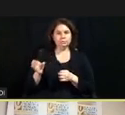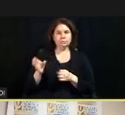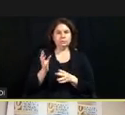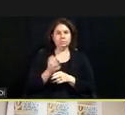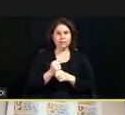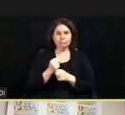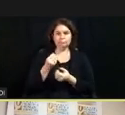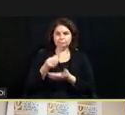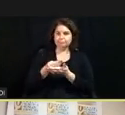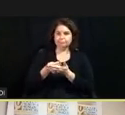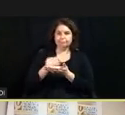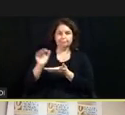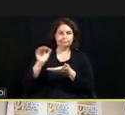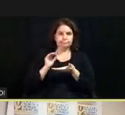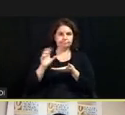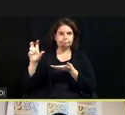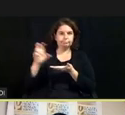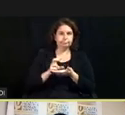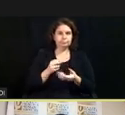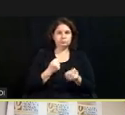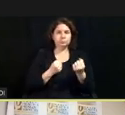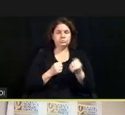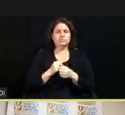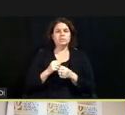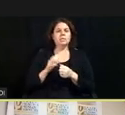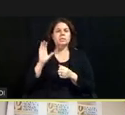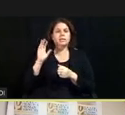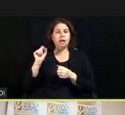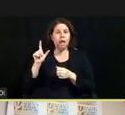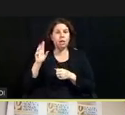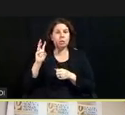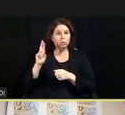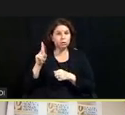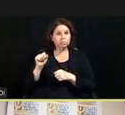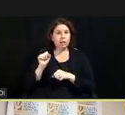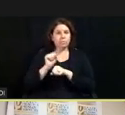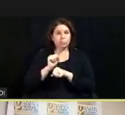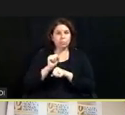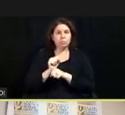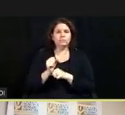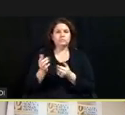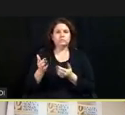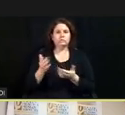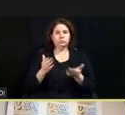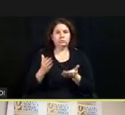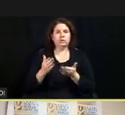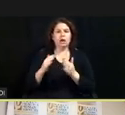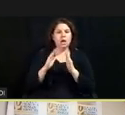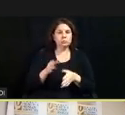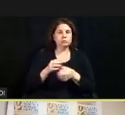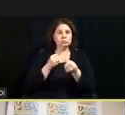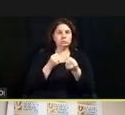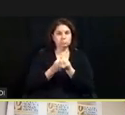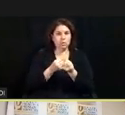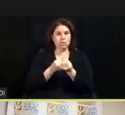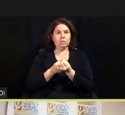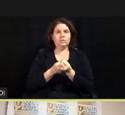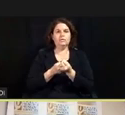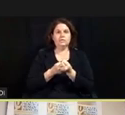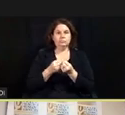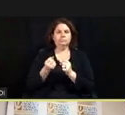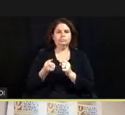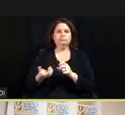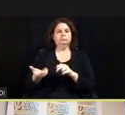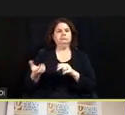employment services housing program has been expanded during the pandemic, which has allowed